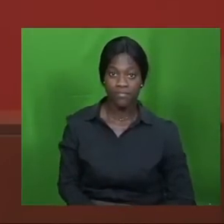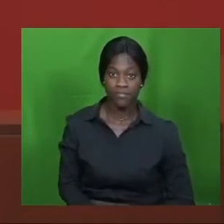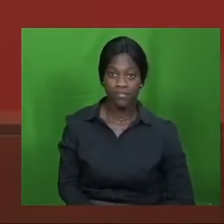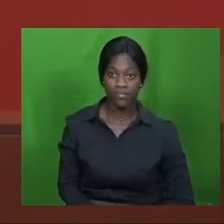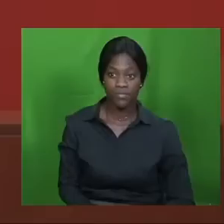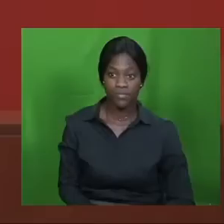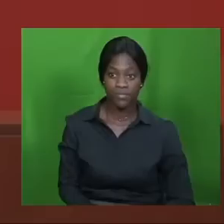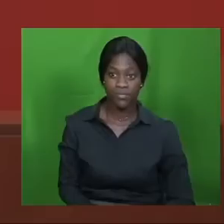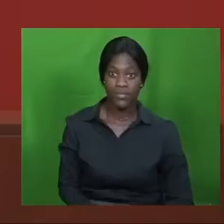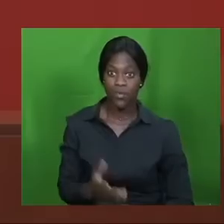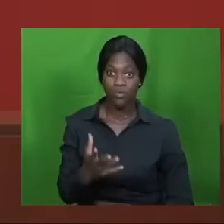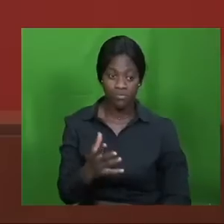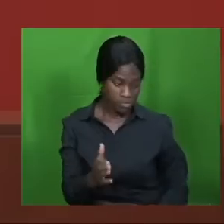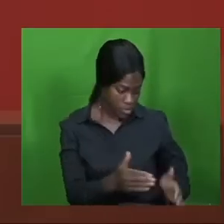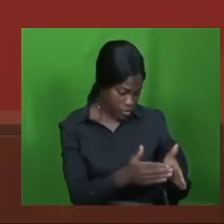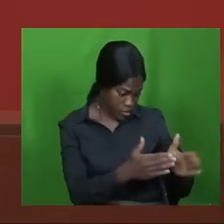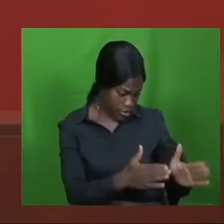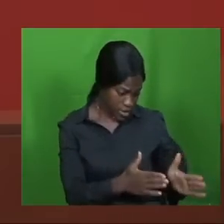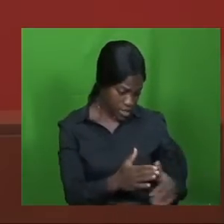Oh, Minority Leader.